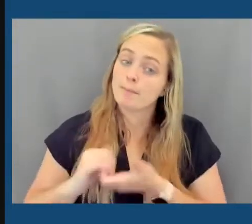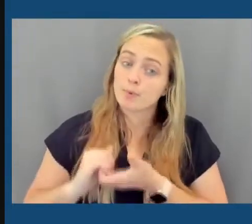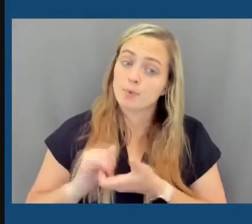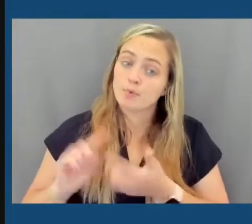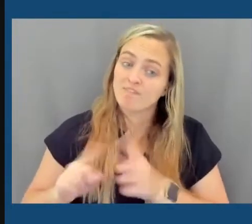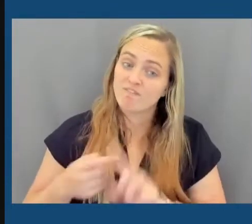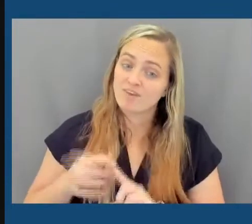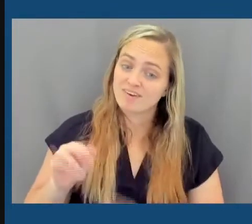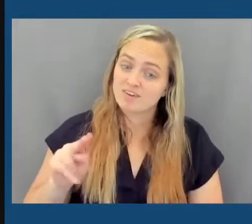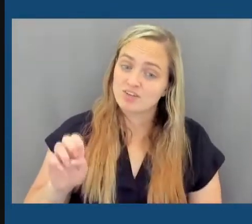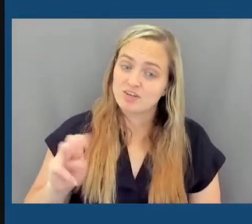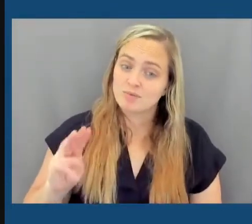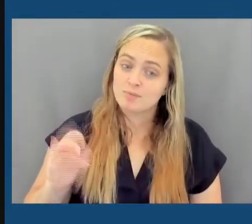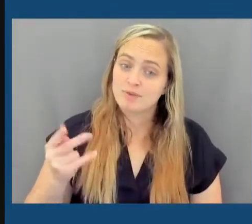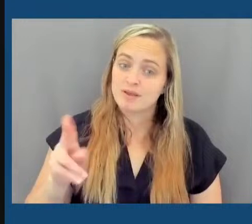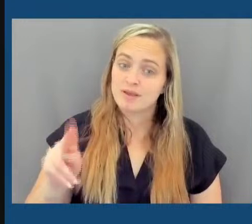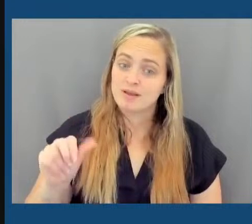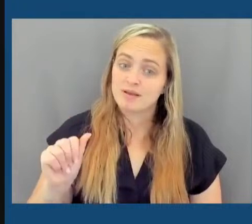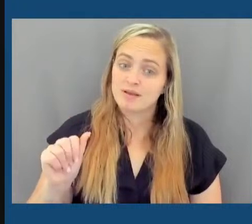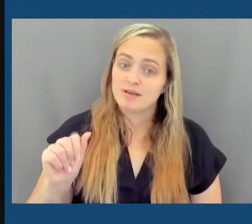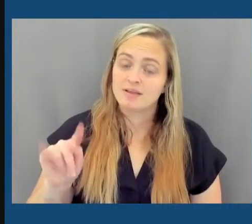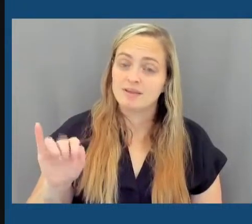McKenna, Chair of the Tipperary Hill Neighborhood Association.